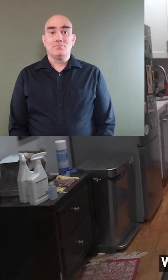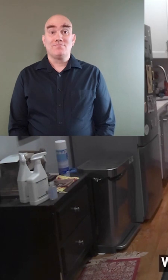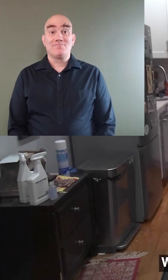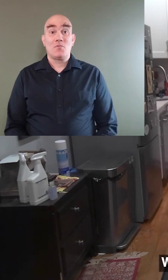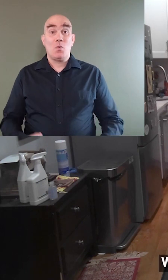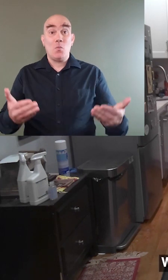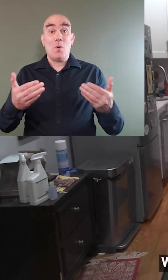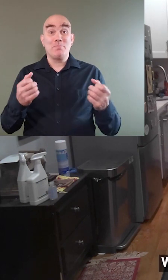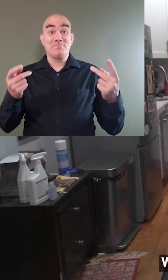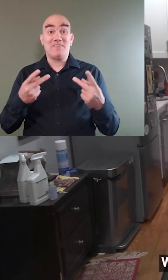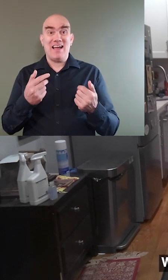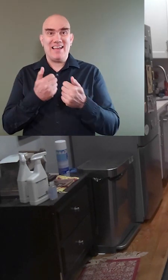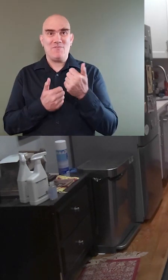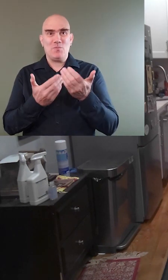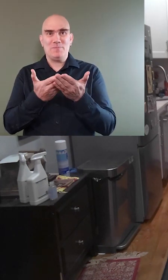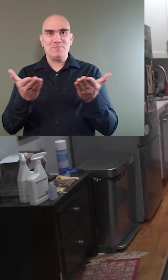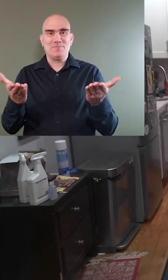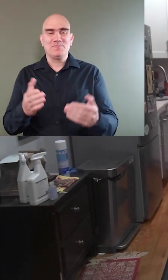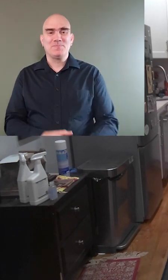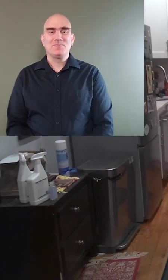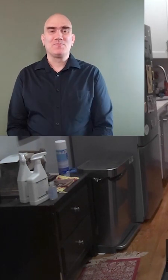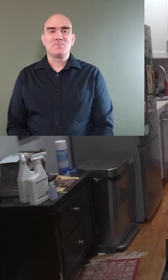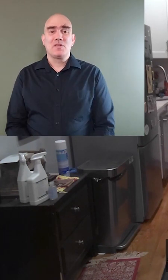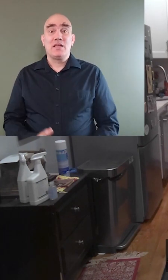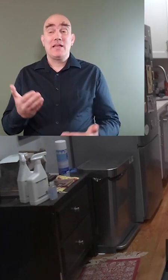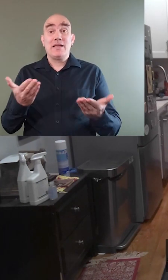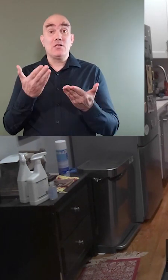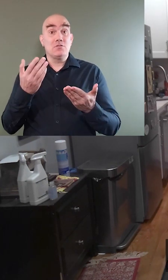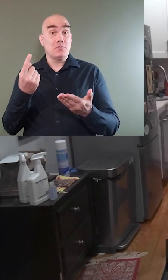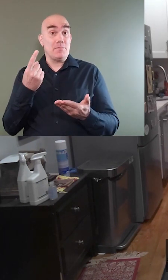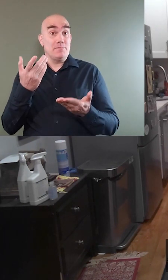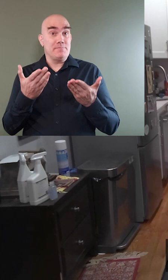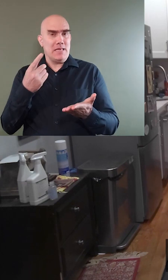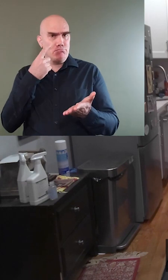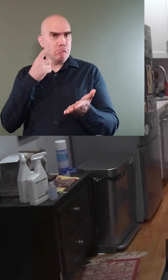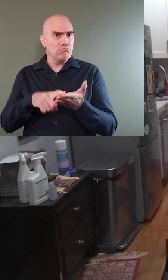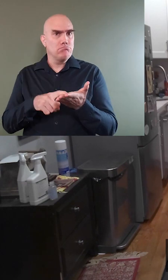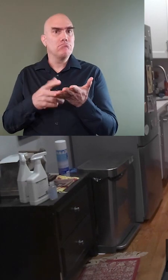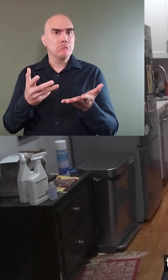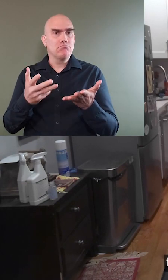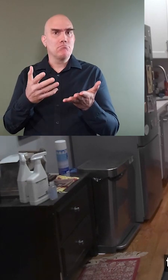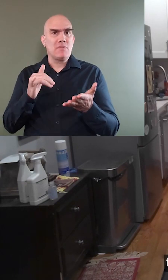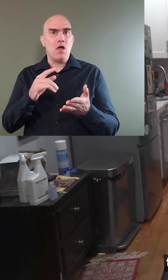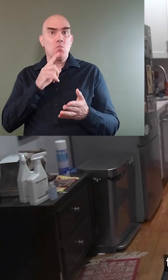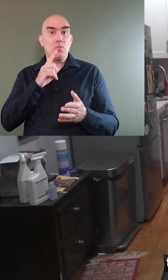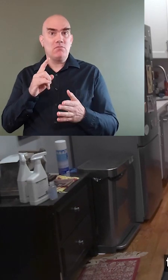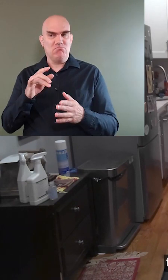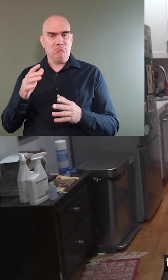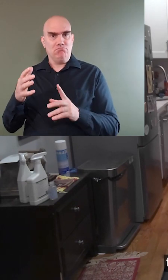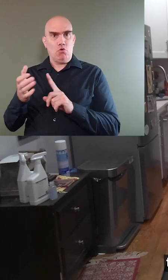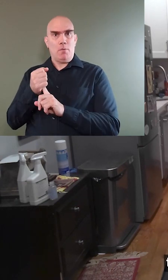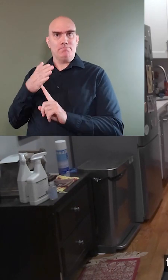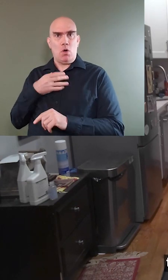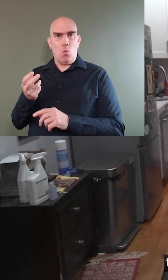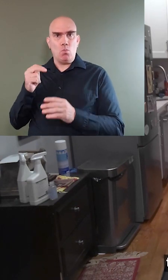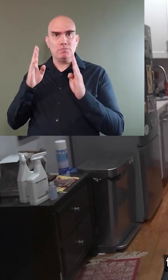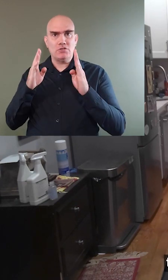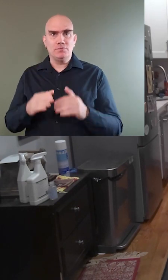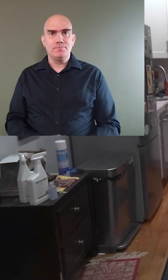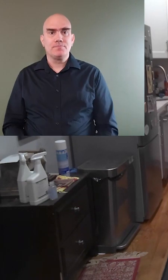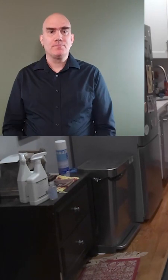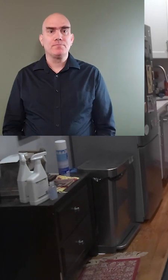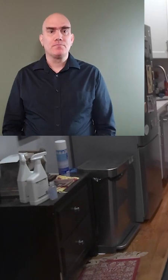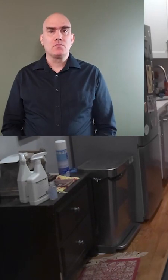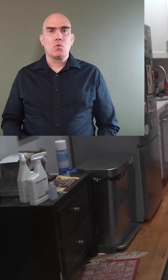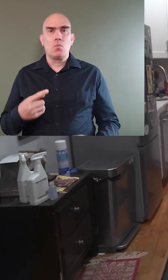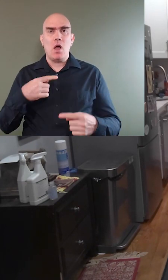Welcome back, everybody. Here's something that you may have observed that caught my attention